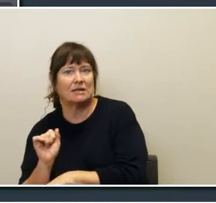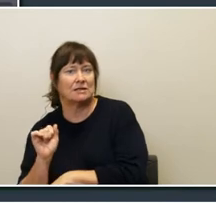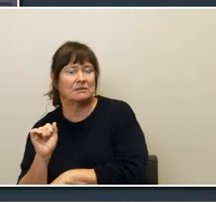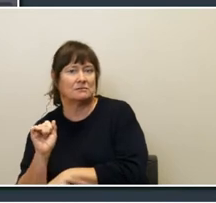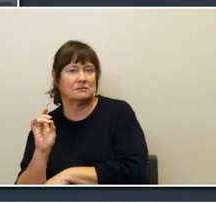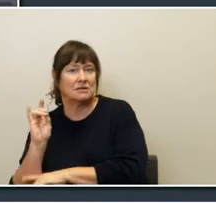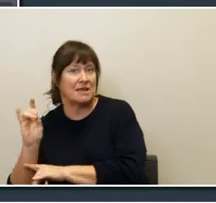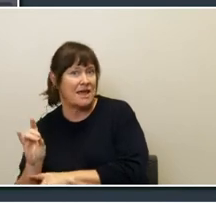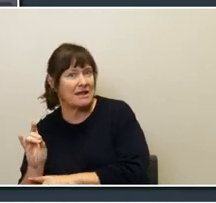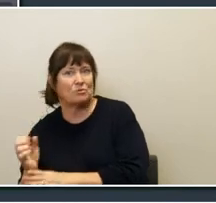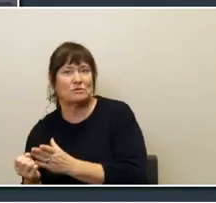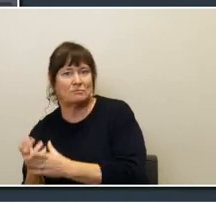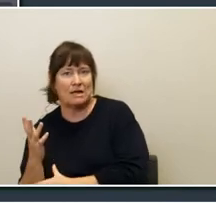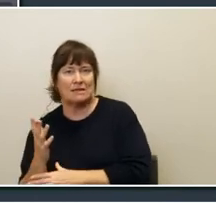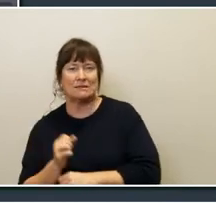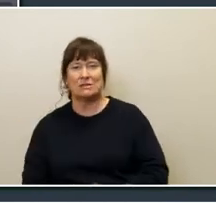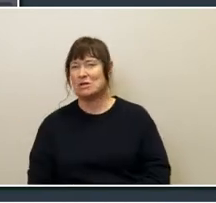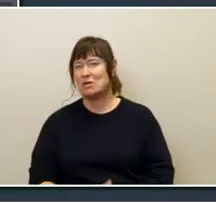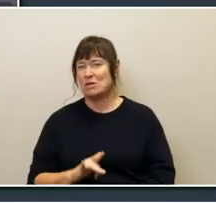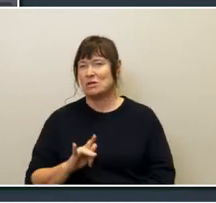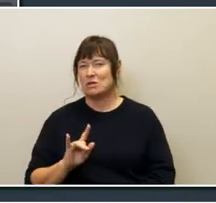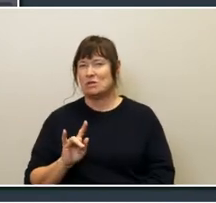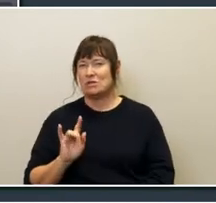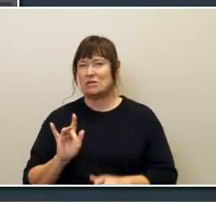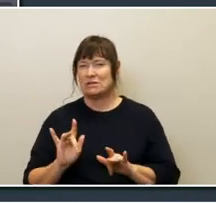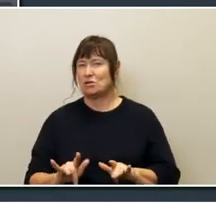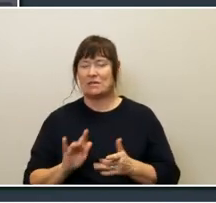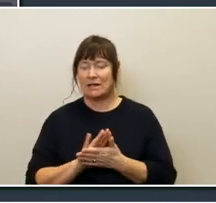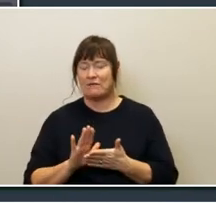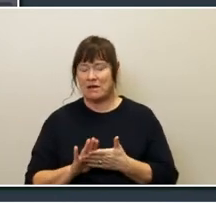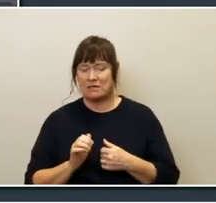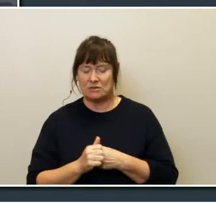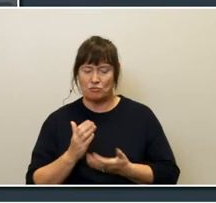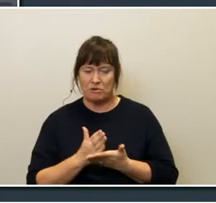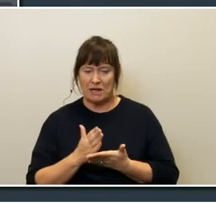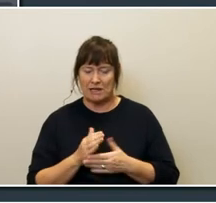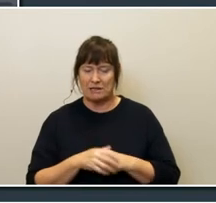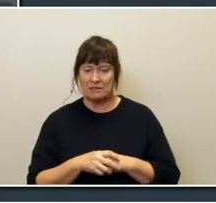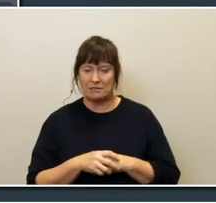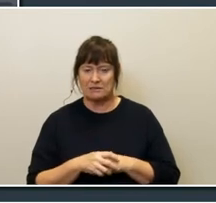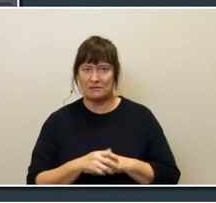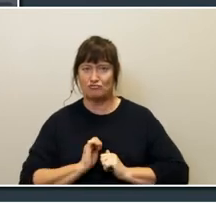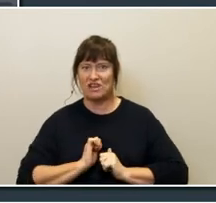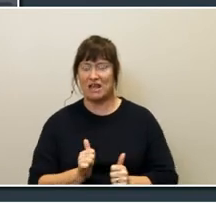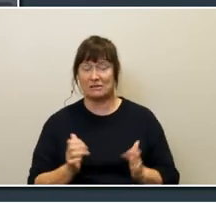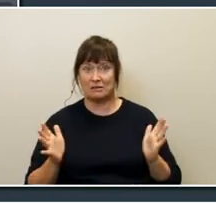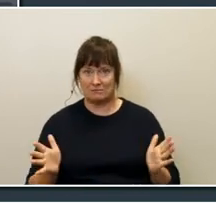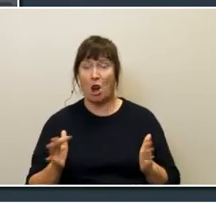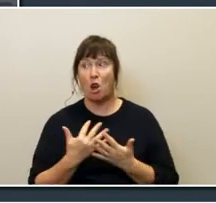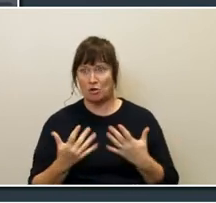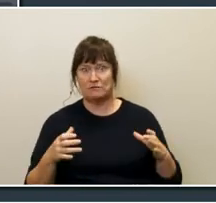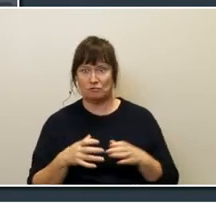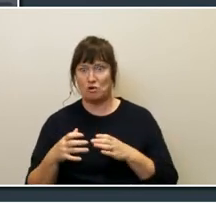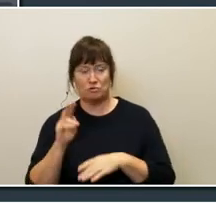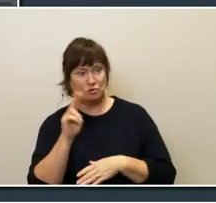So yet to be clarified, really. So in a way, it's not surprising the reaction of a number